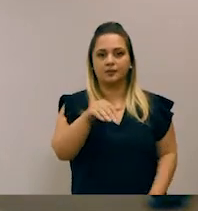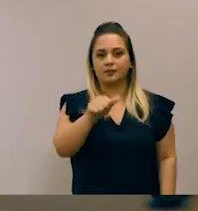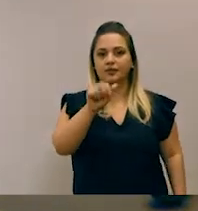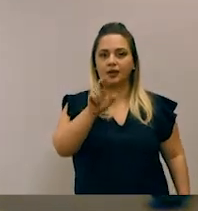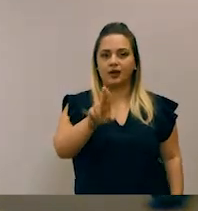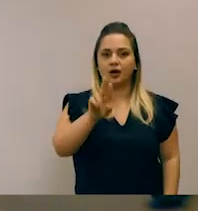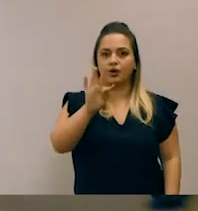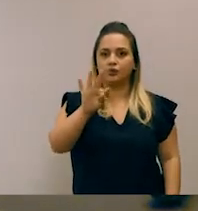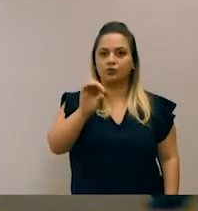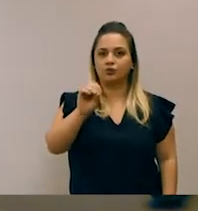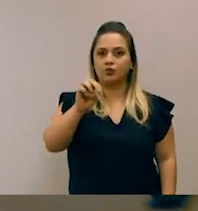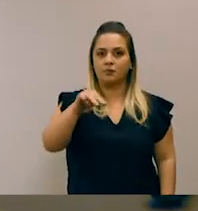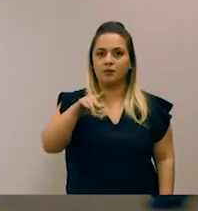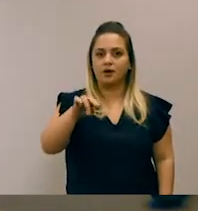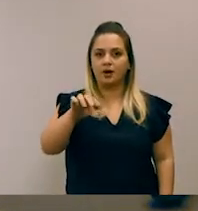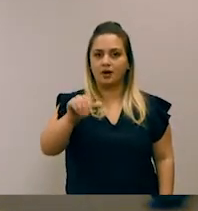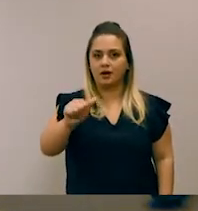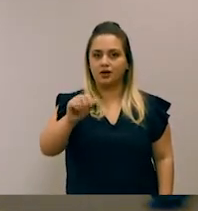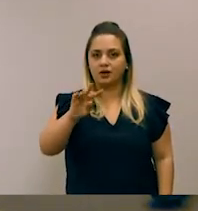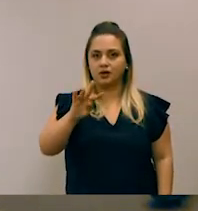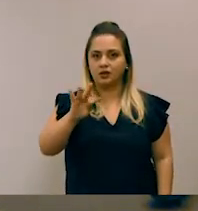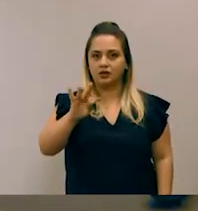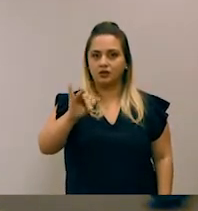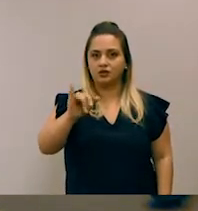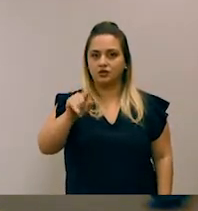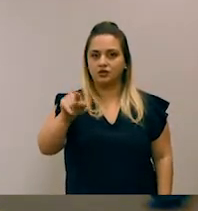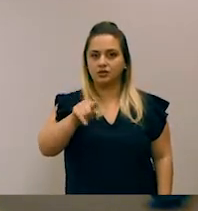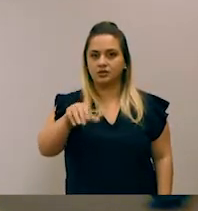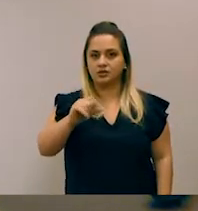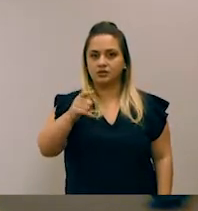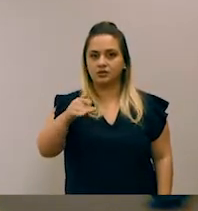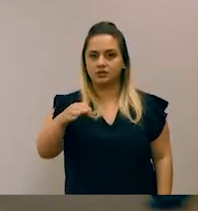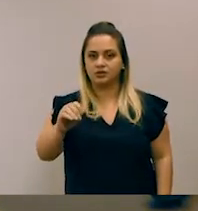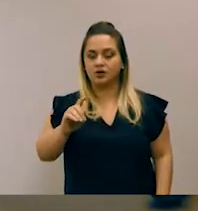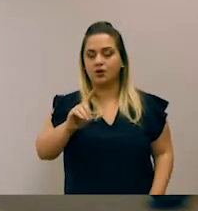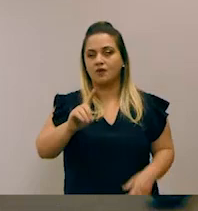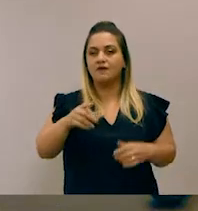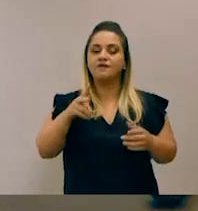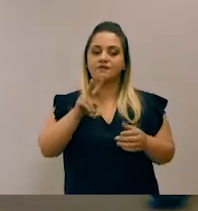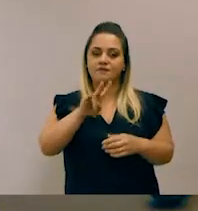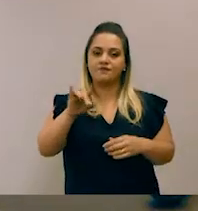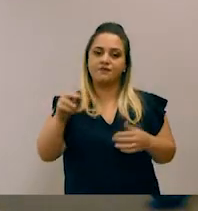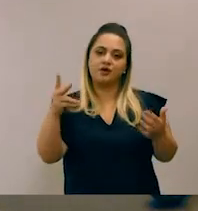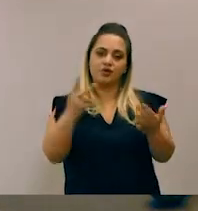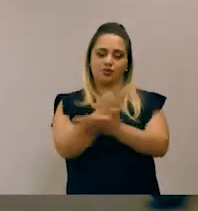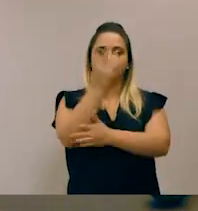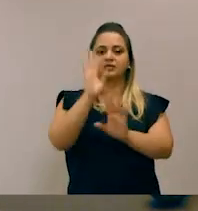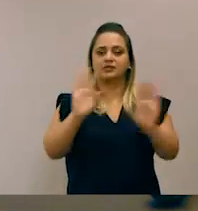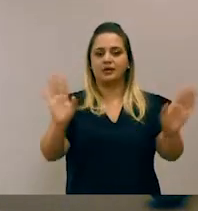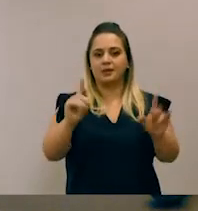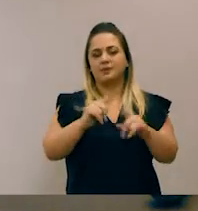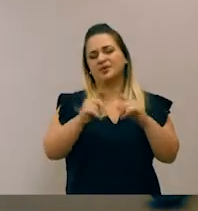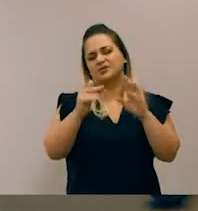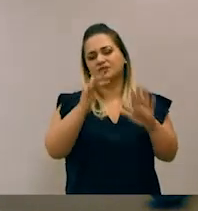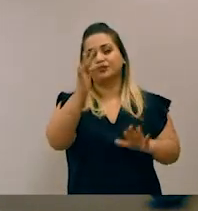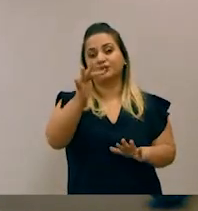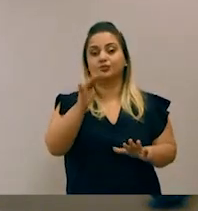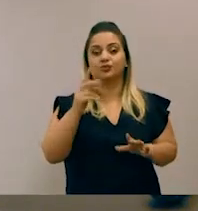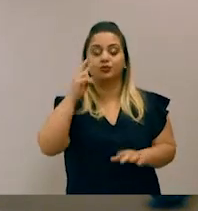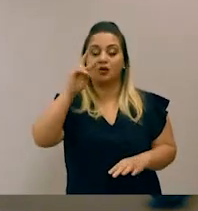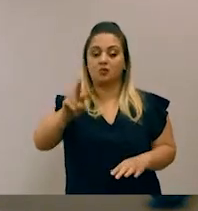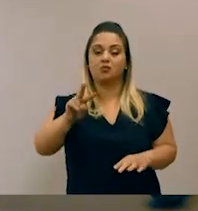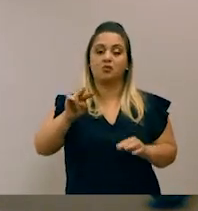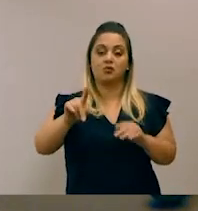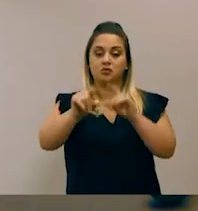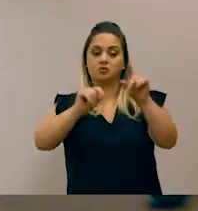automation will probably happen, but not necessarily in a binary way, per se. It's like